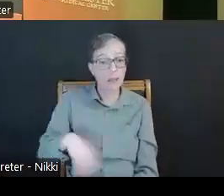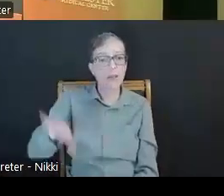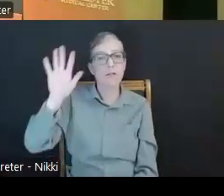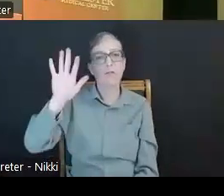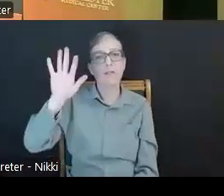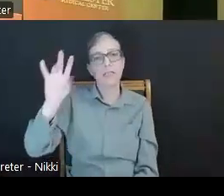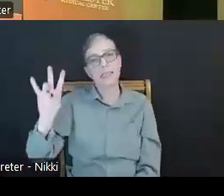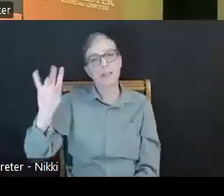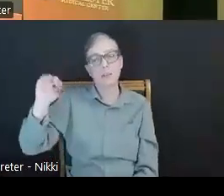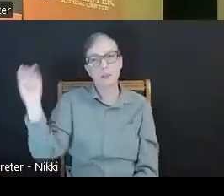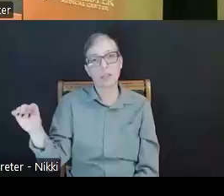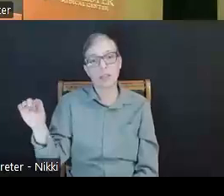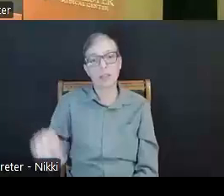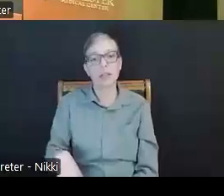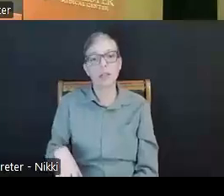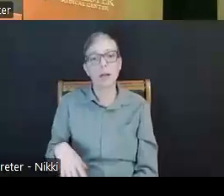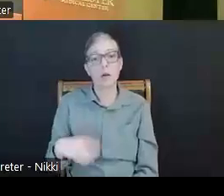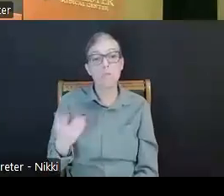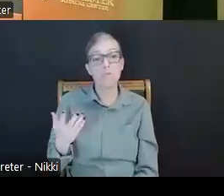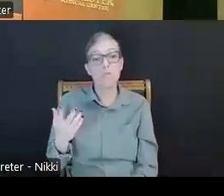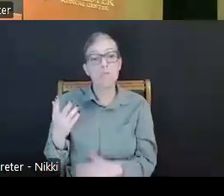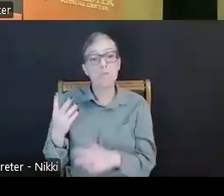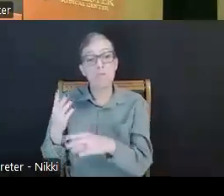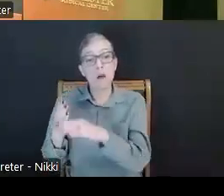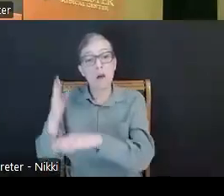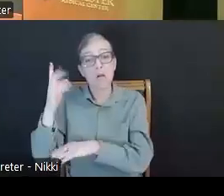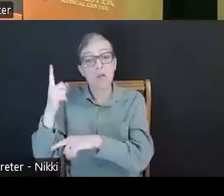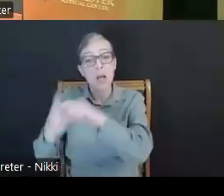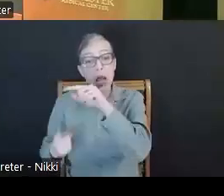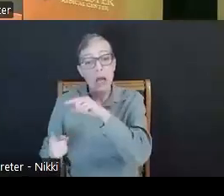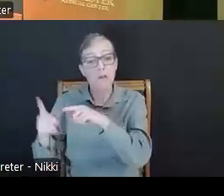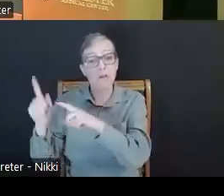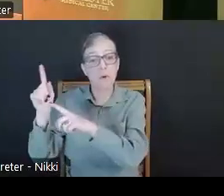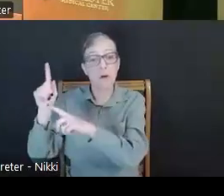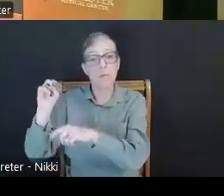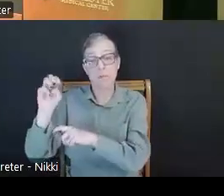the mentees and more than half of the mentors. Now,